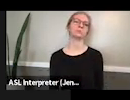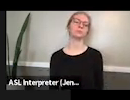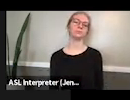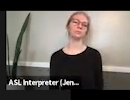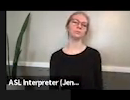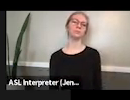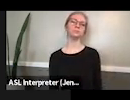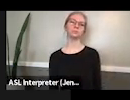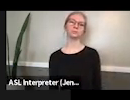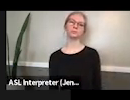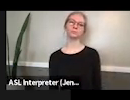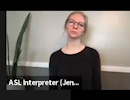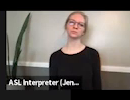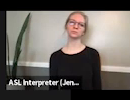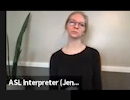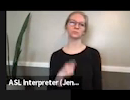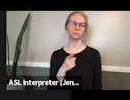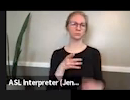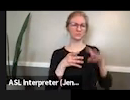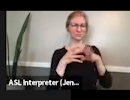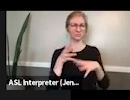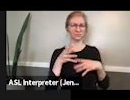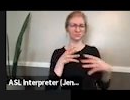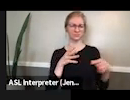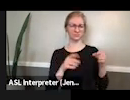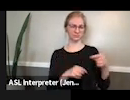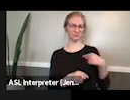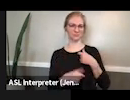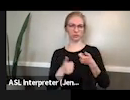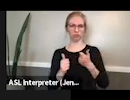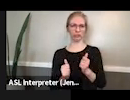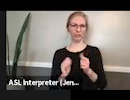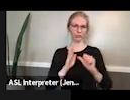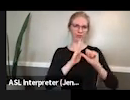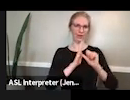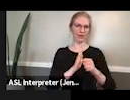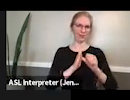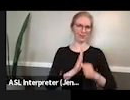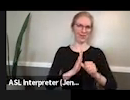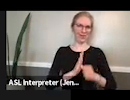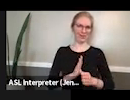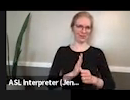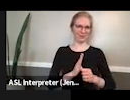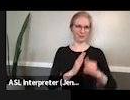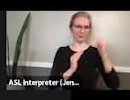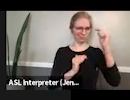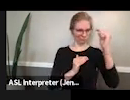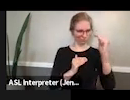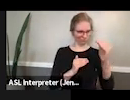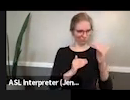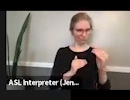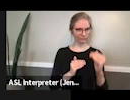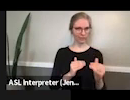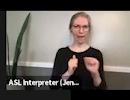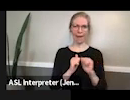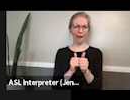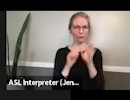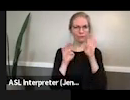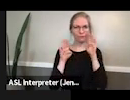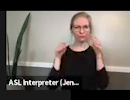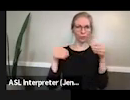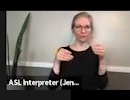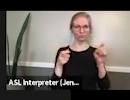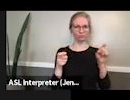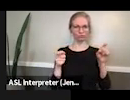tried to highlight and break out like how focus changes from each of